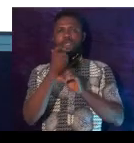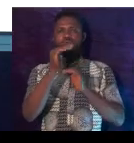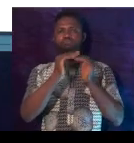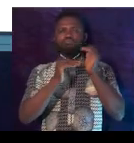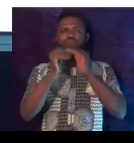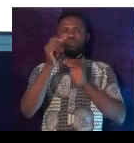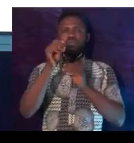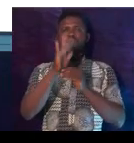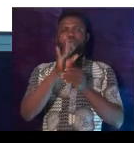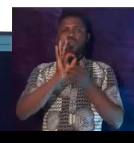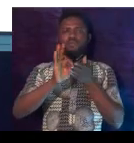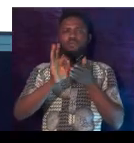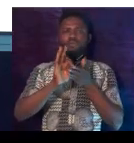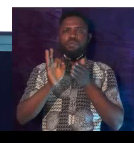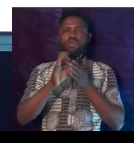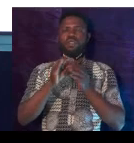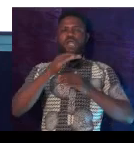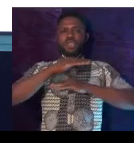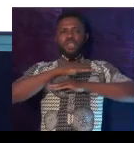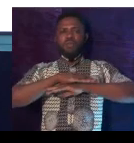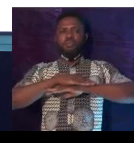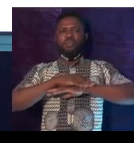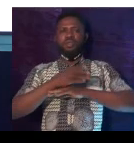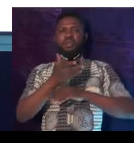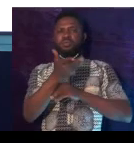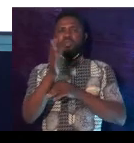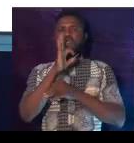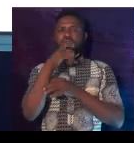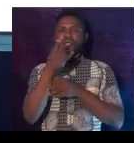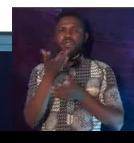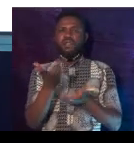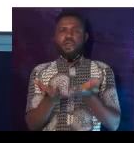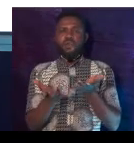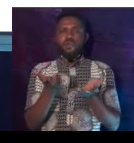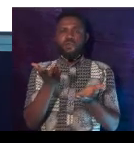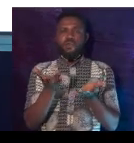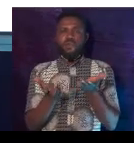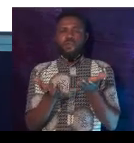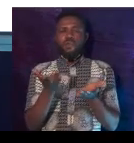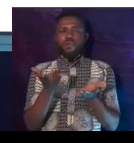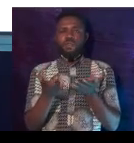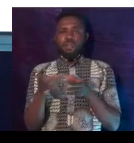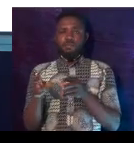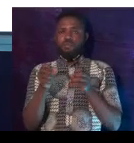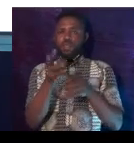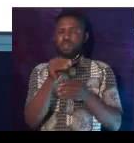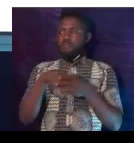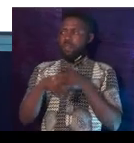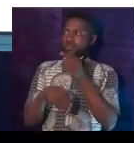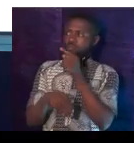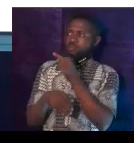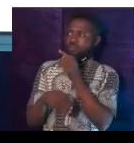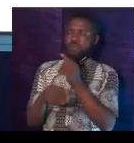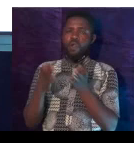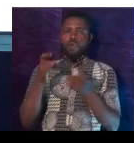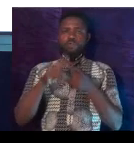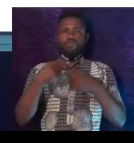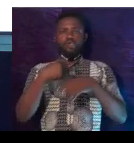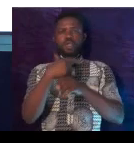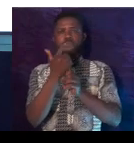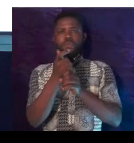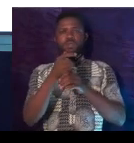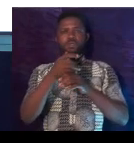construct a frequency table. Now, so these are the weights. I've put them out here for you. Now, I'm